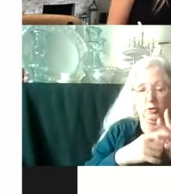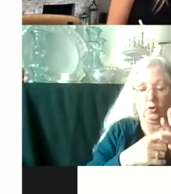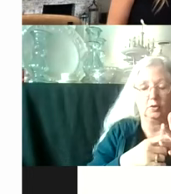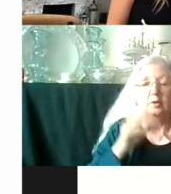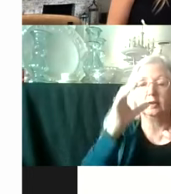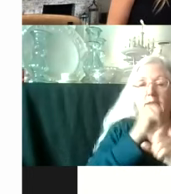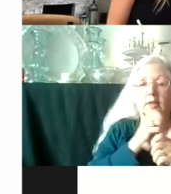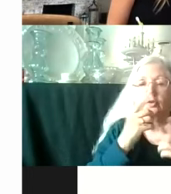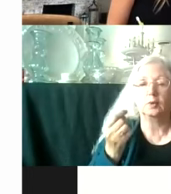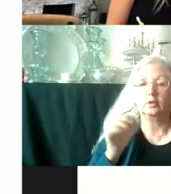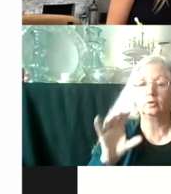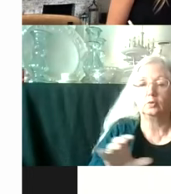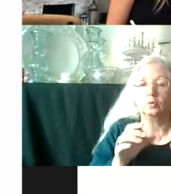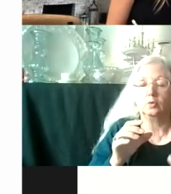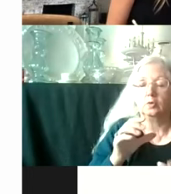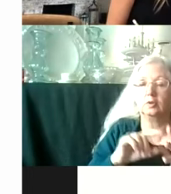codon?